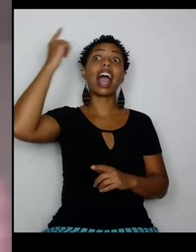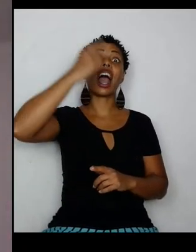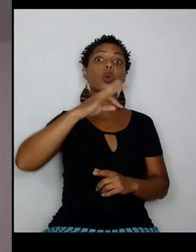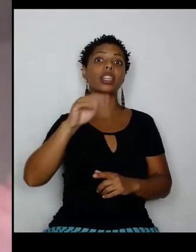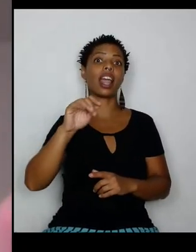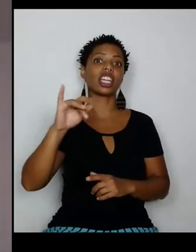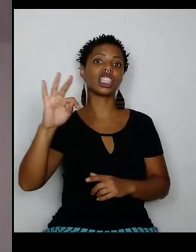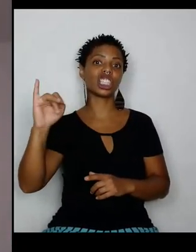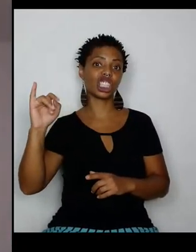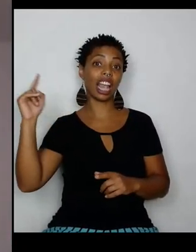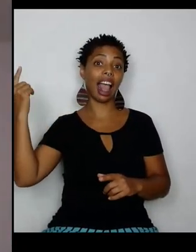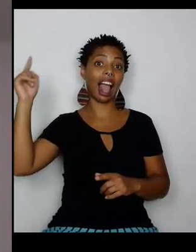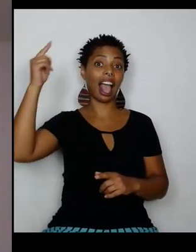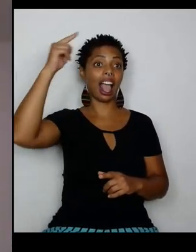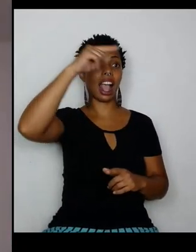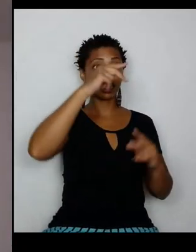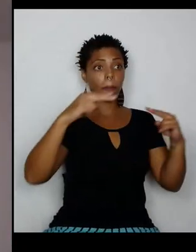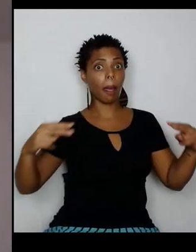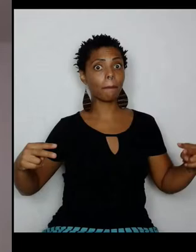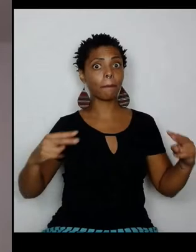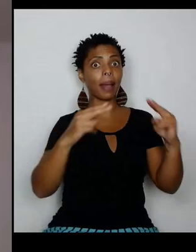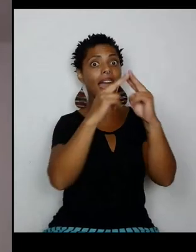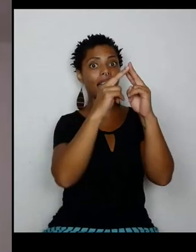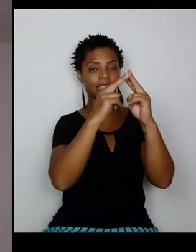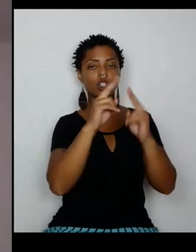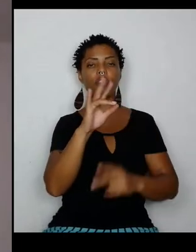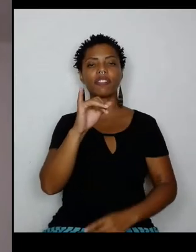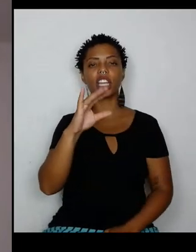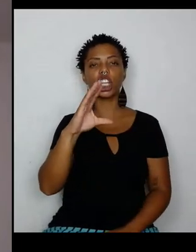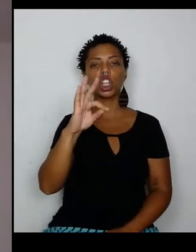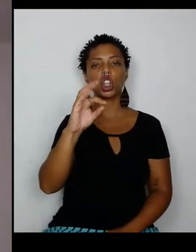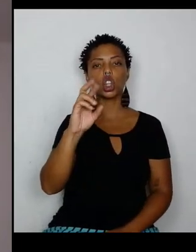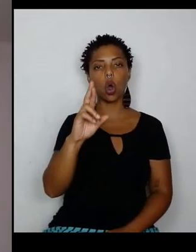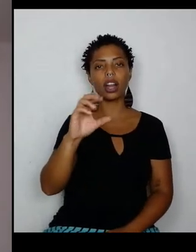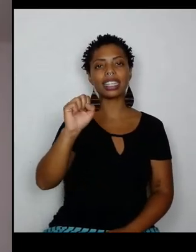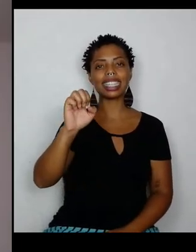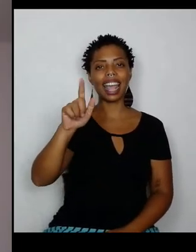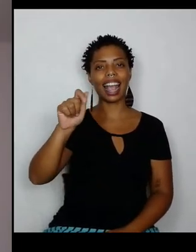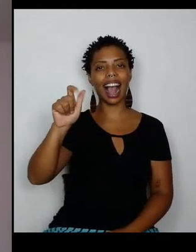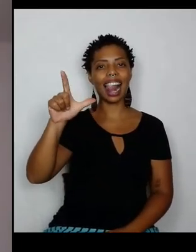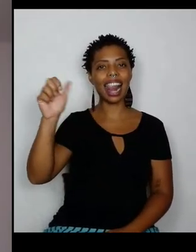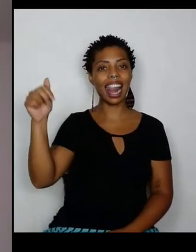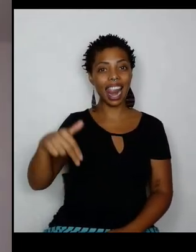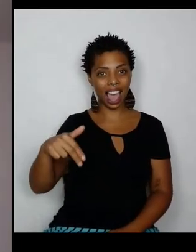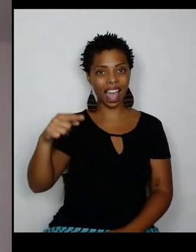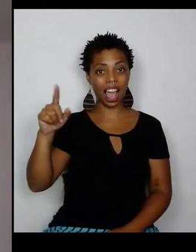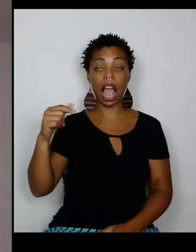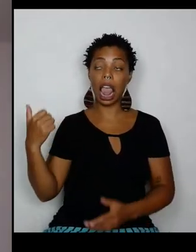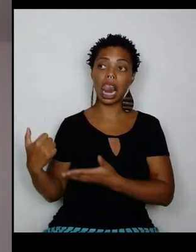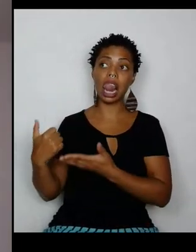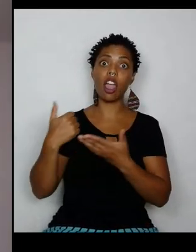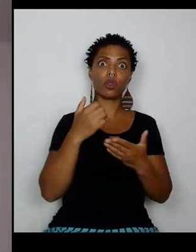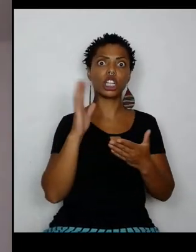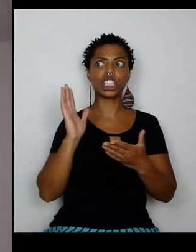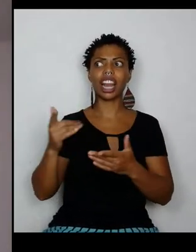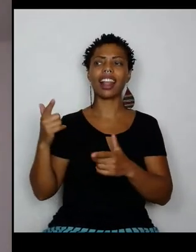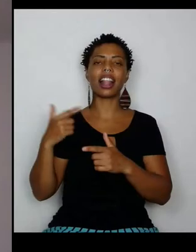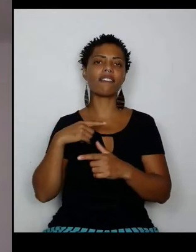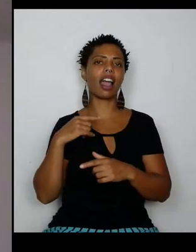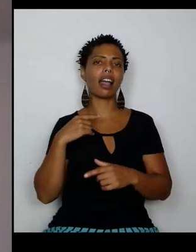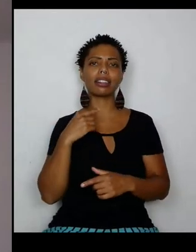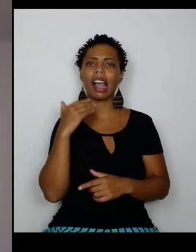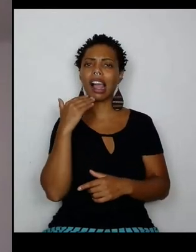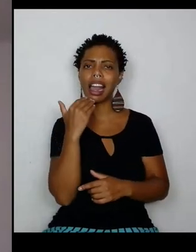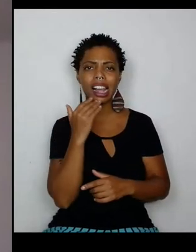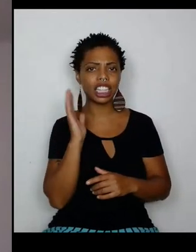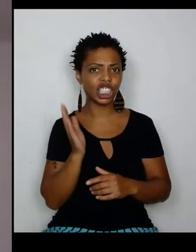it so when this artwork was taken from tahiti to paris by mr segalon it